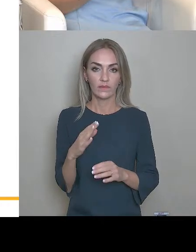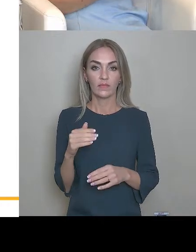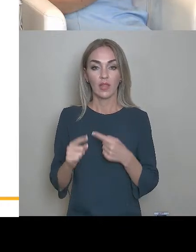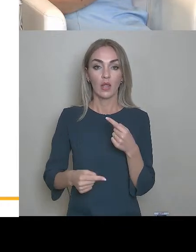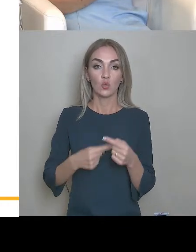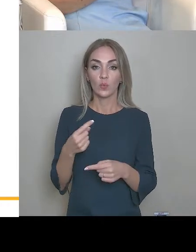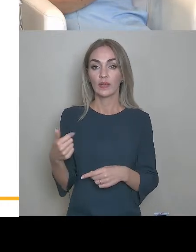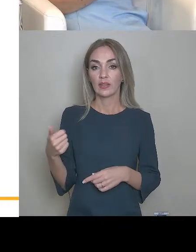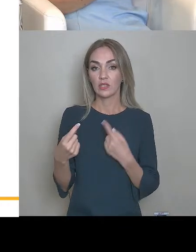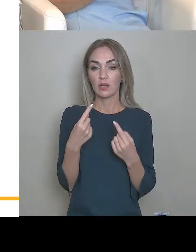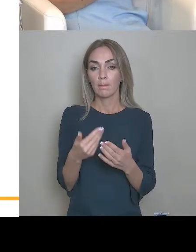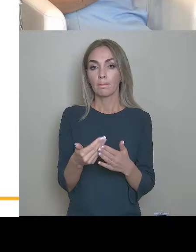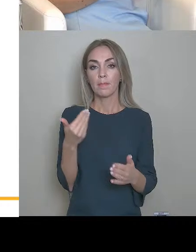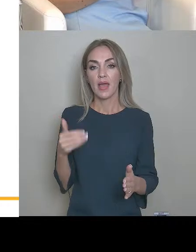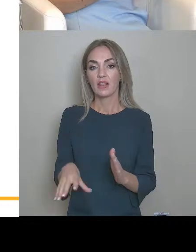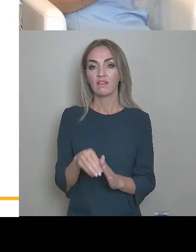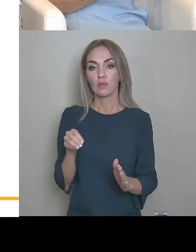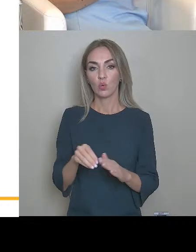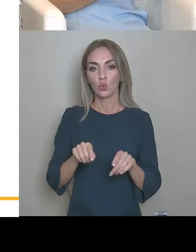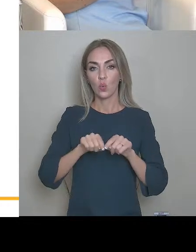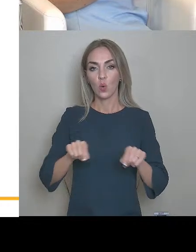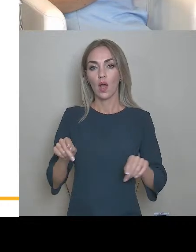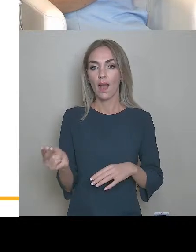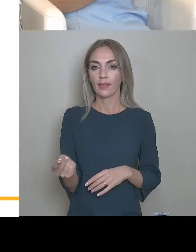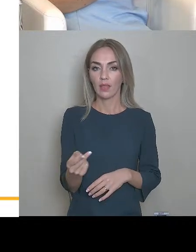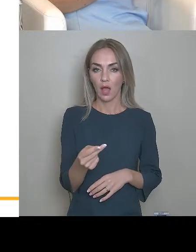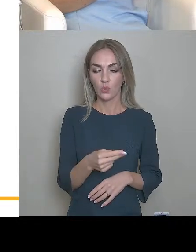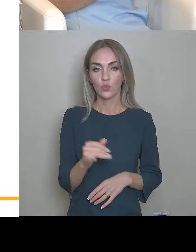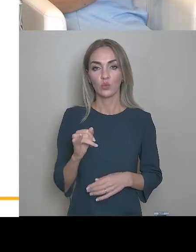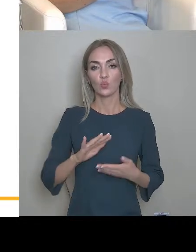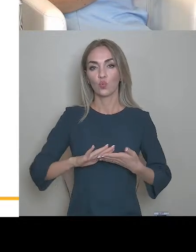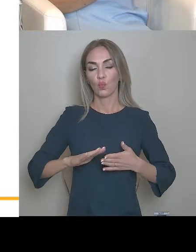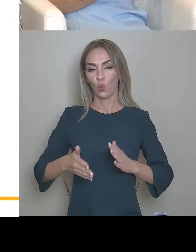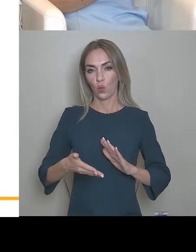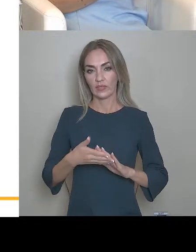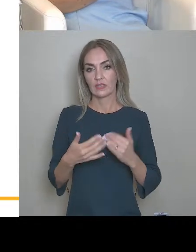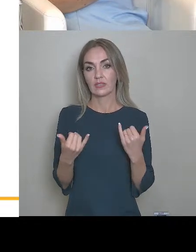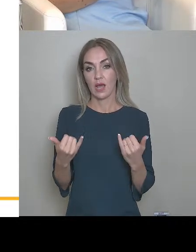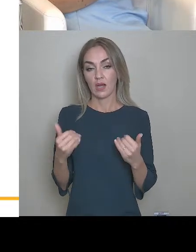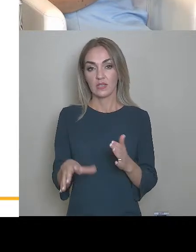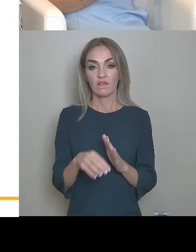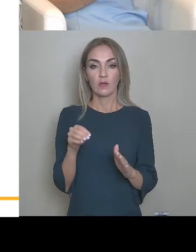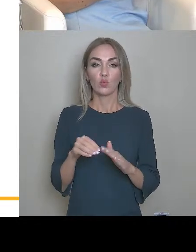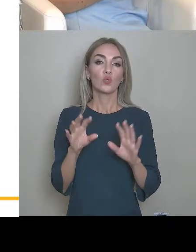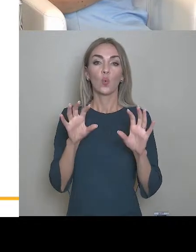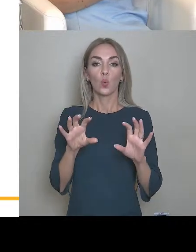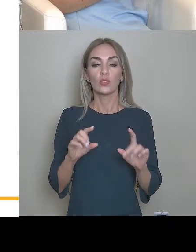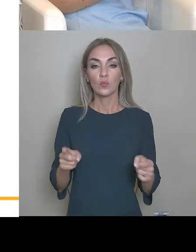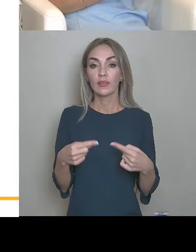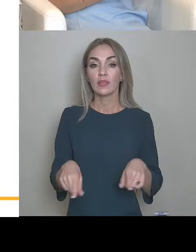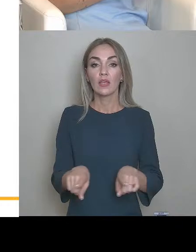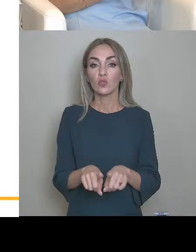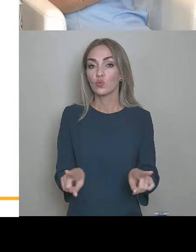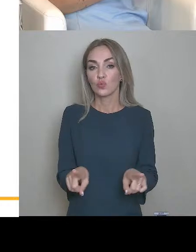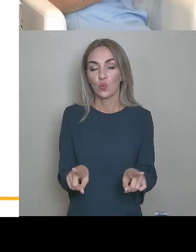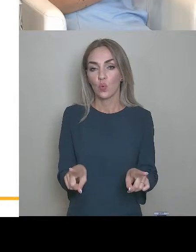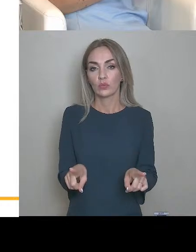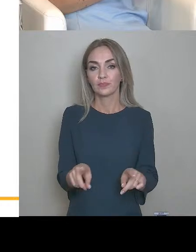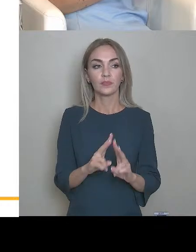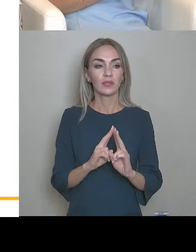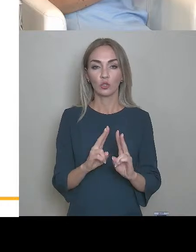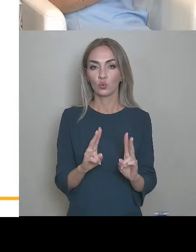until September 29 to make a decision. Next week we are going to talk about campaigning, and electoral